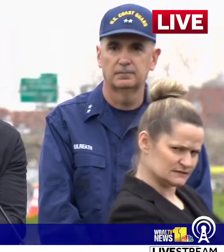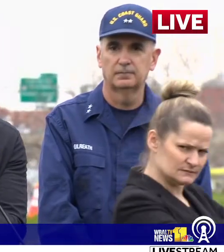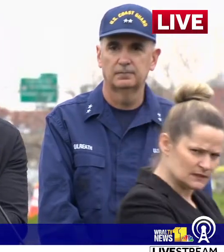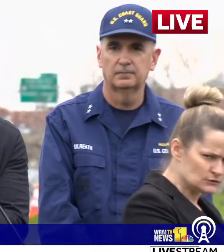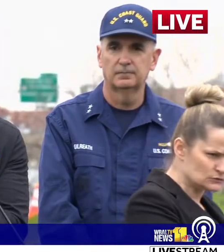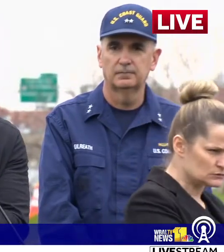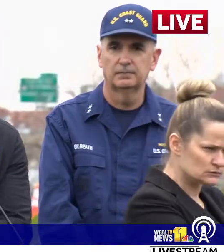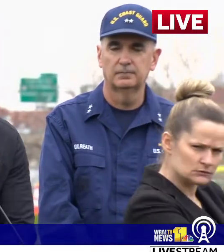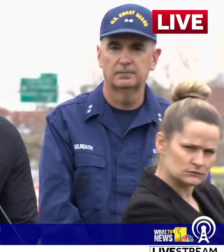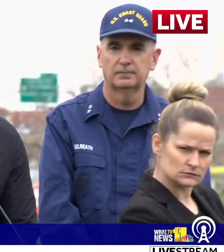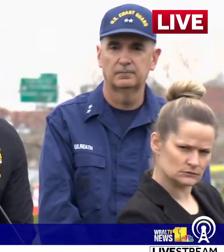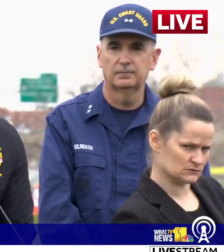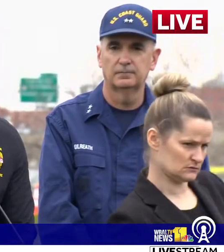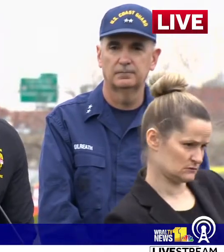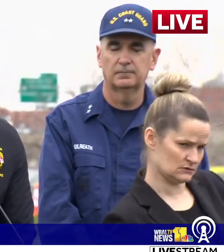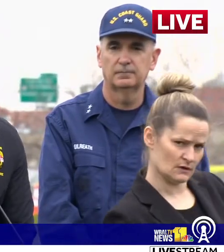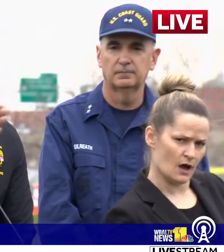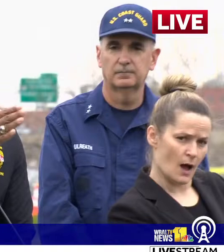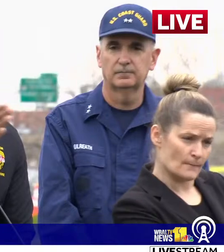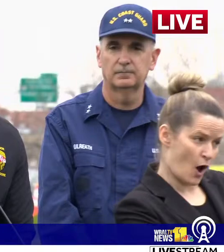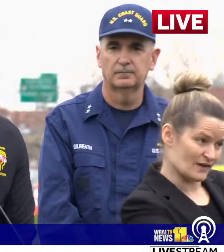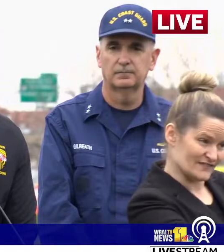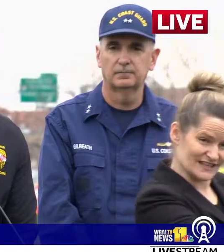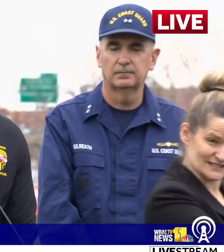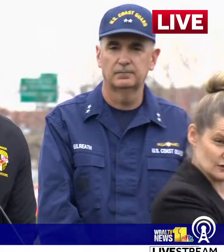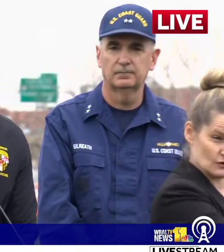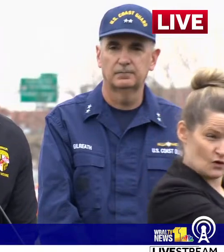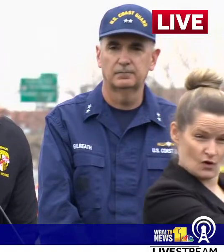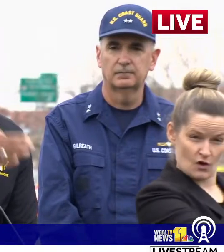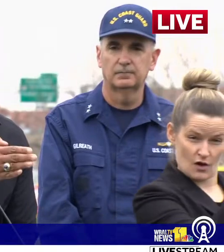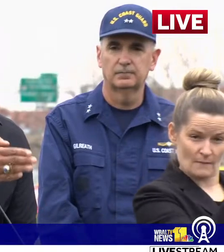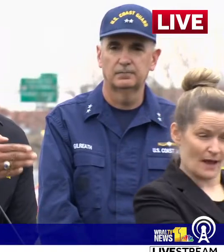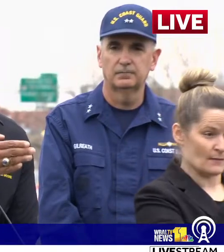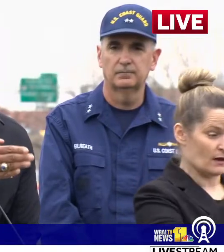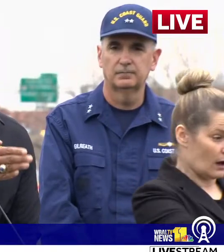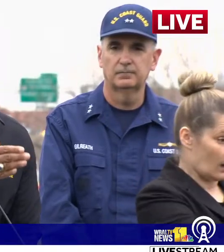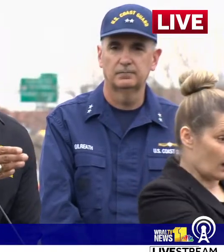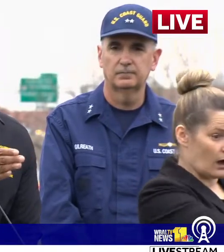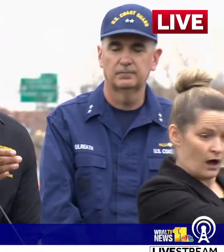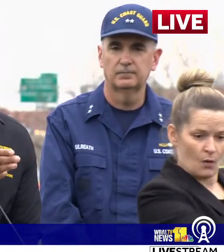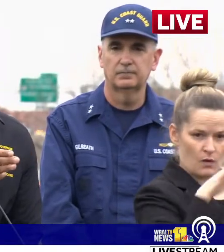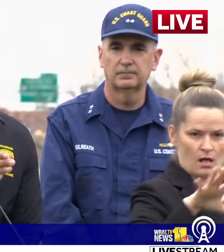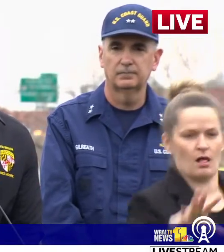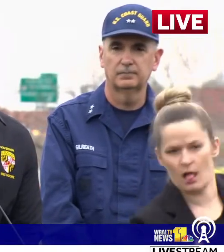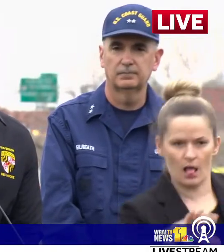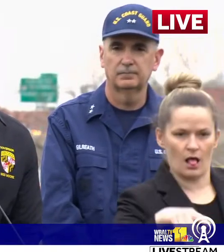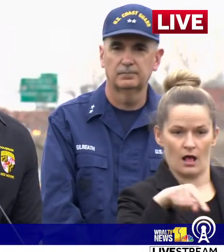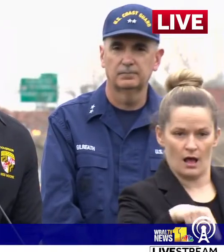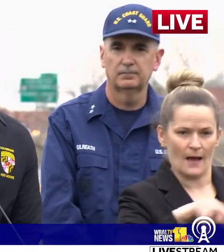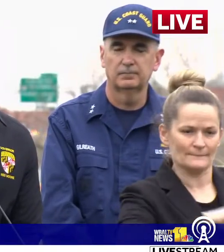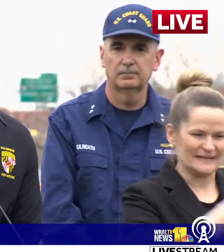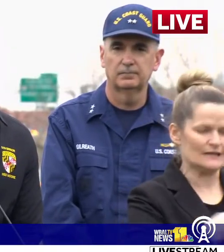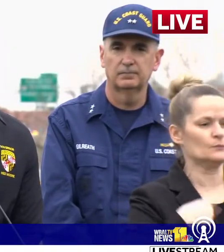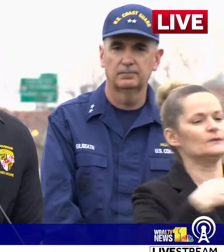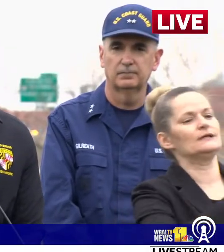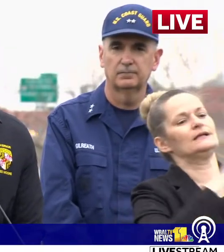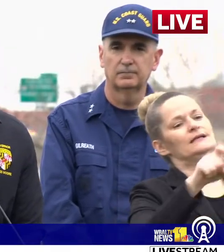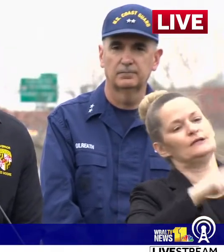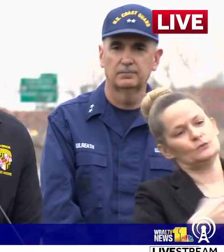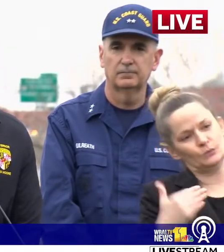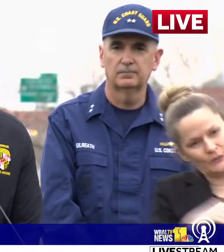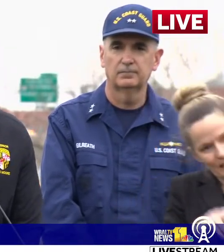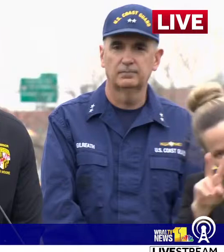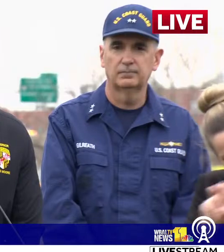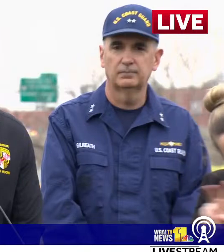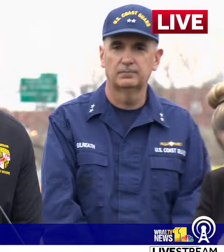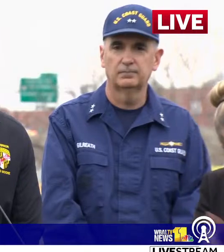one piece since begin the removal process, how does that impact the remainder of the bridge that still sits inside of the bay? And so we still